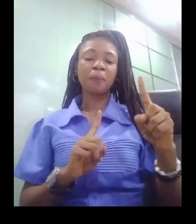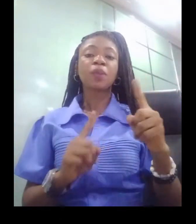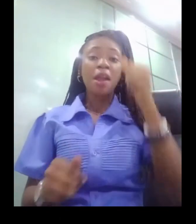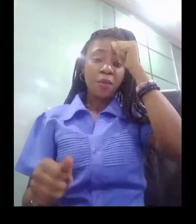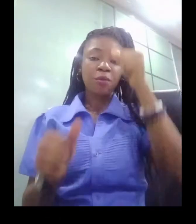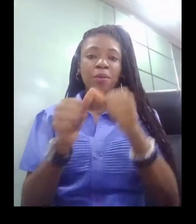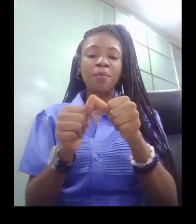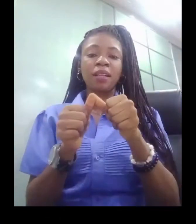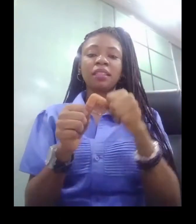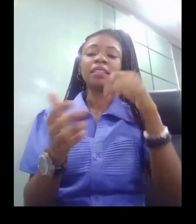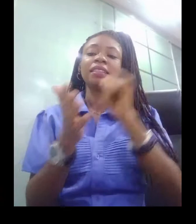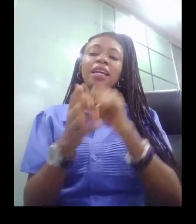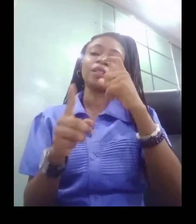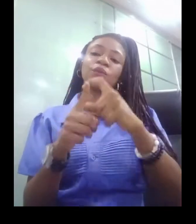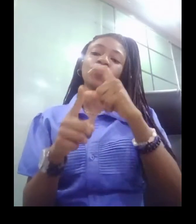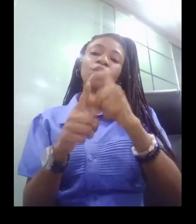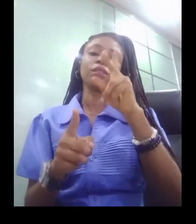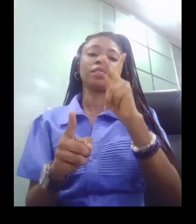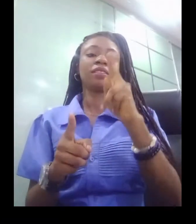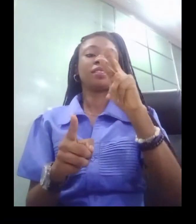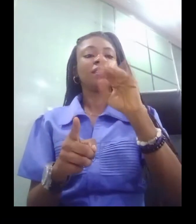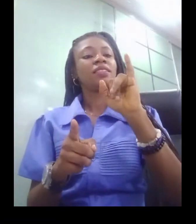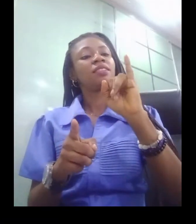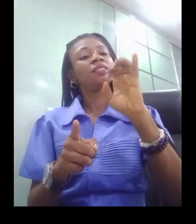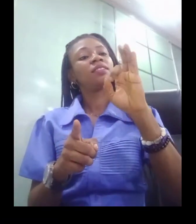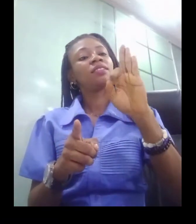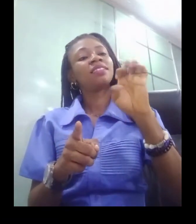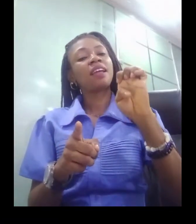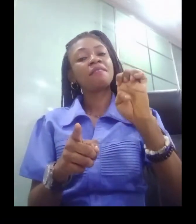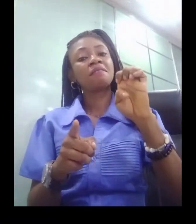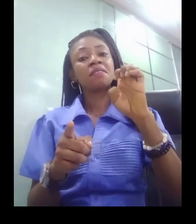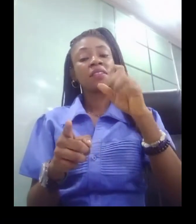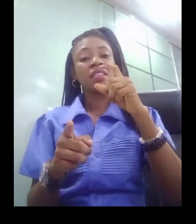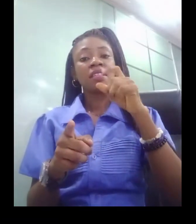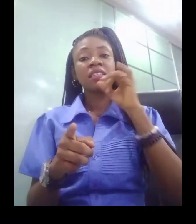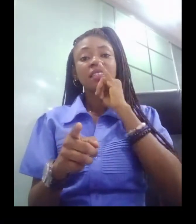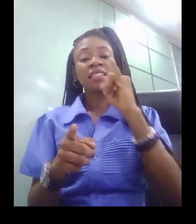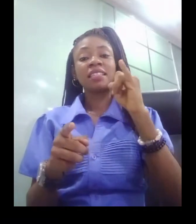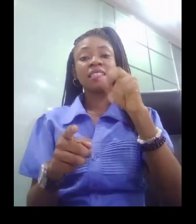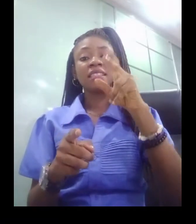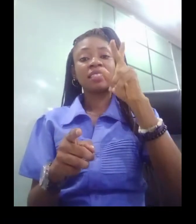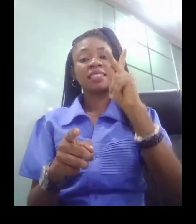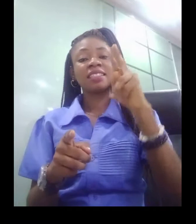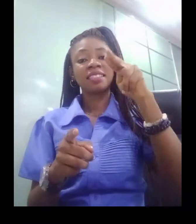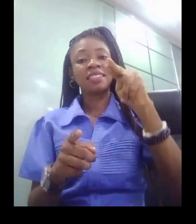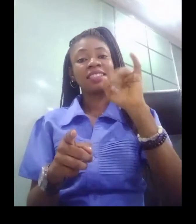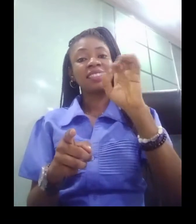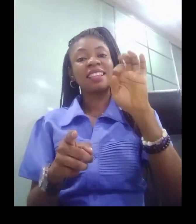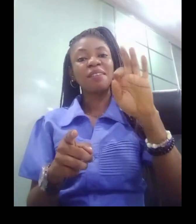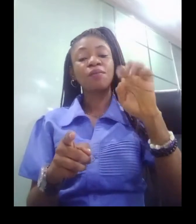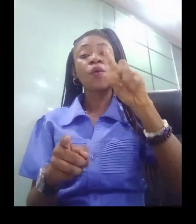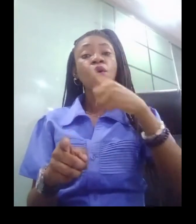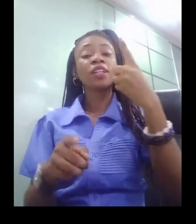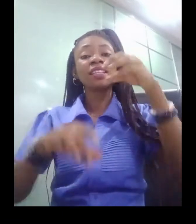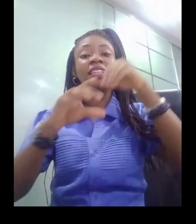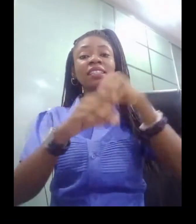word knife is knife only in English. It is not knife in my language, Igbo. It is mma.